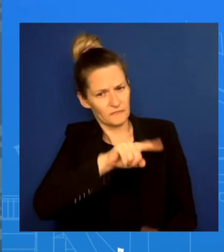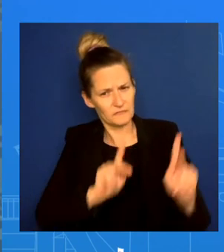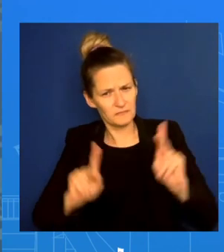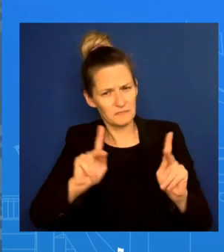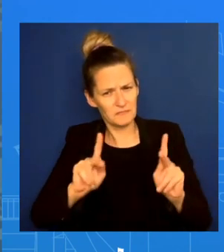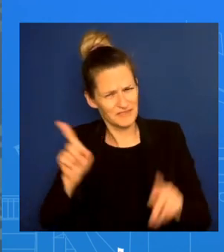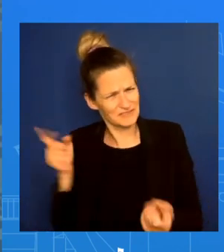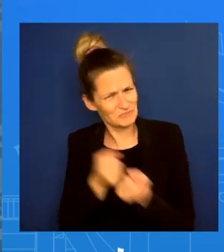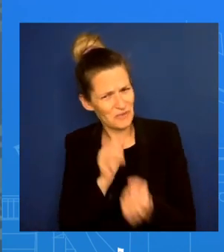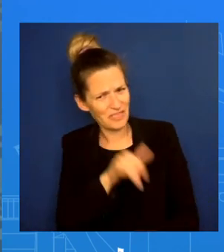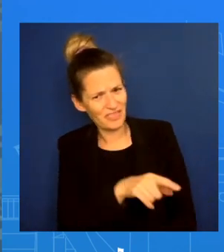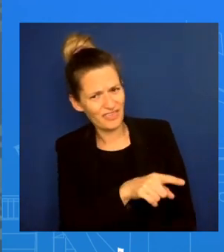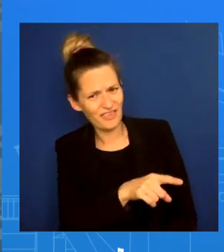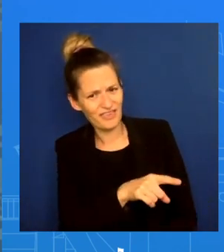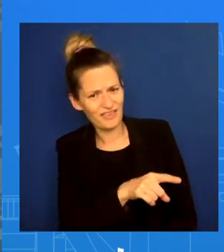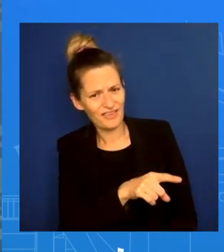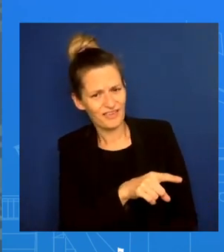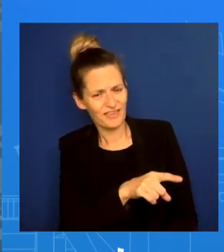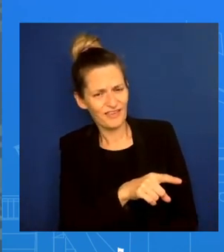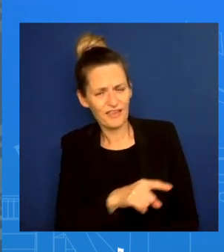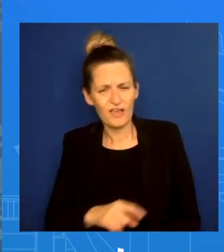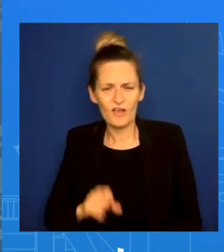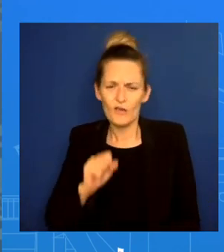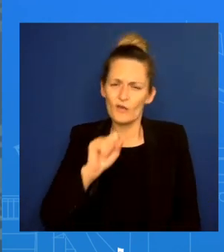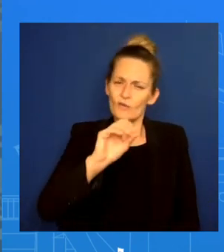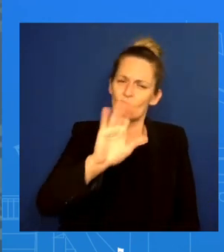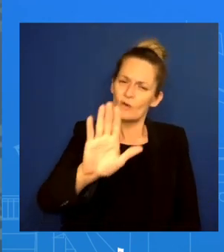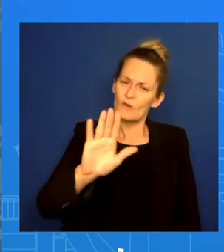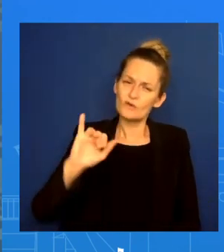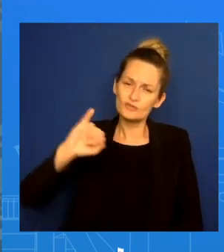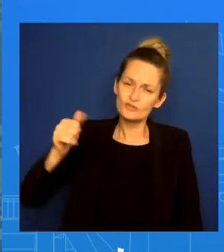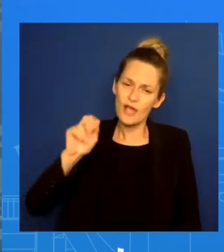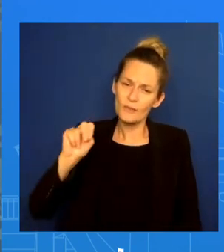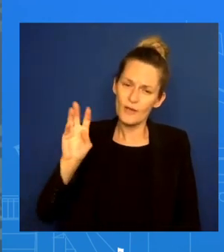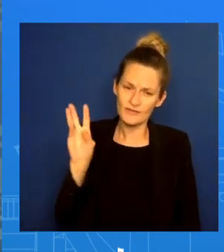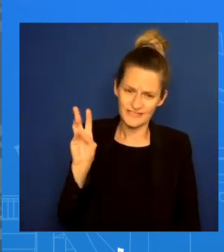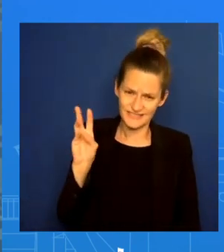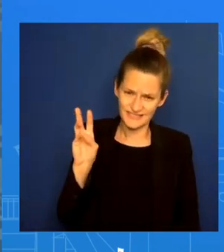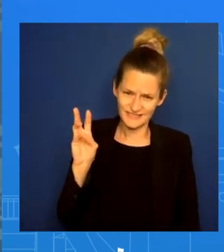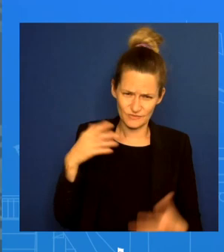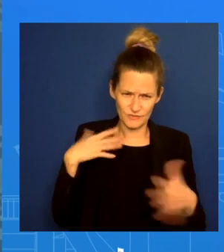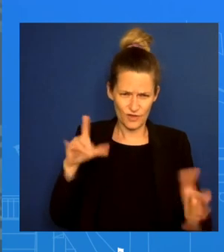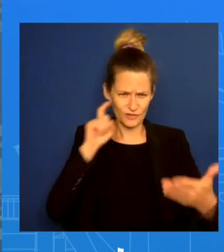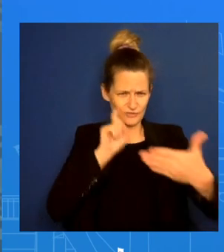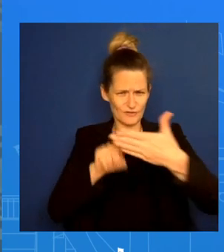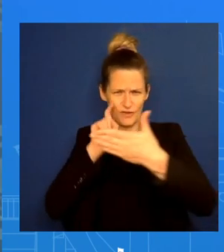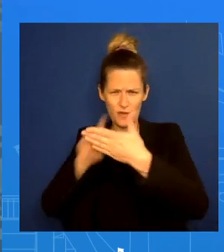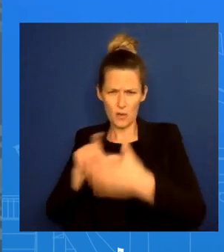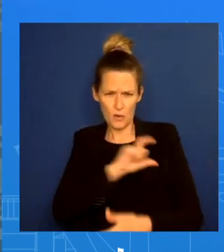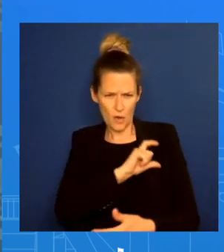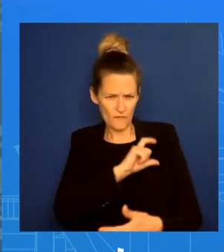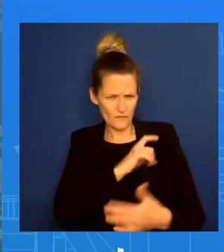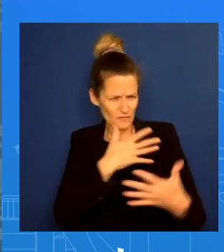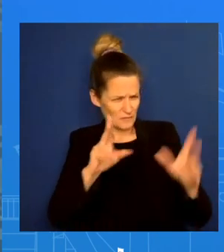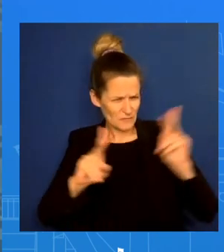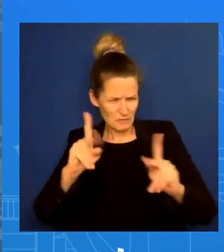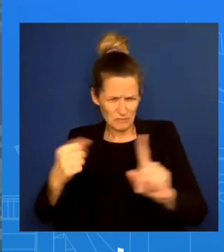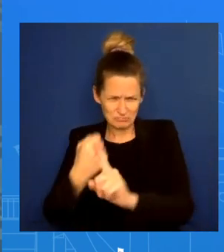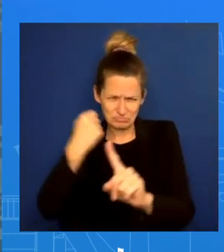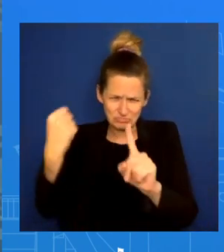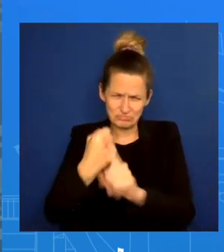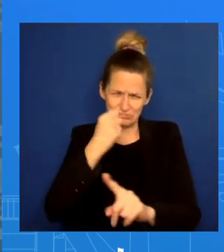day who were assaulted, who were beaten, who were being attacked, and they protected our